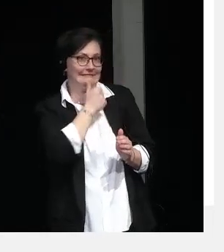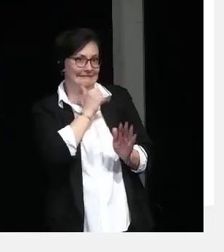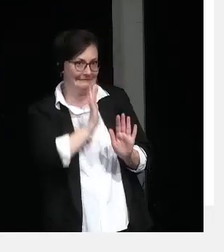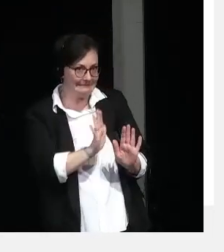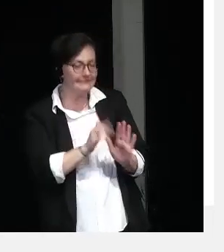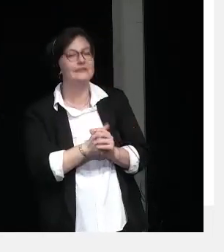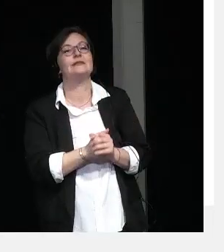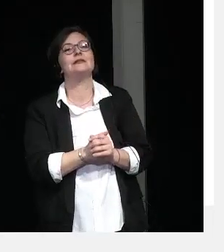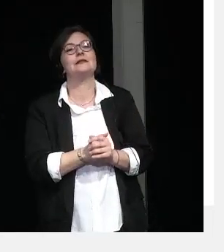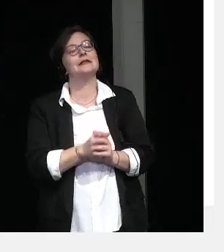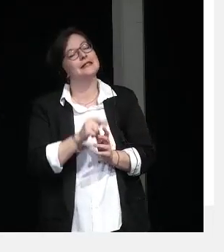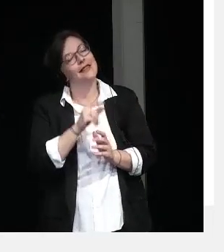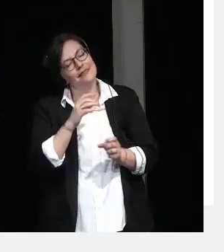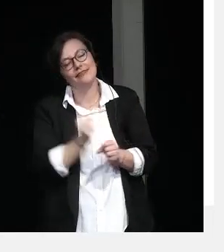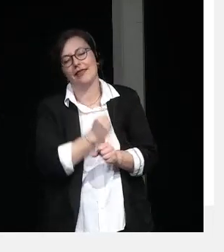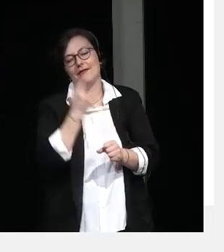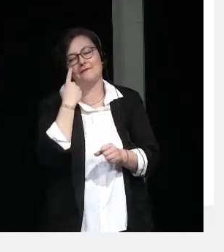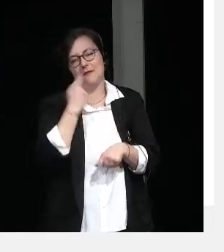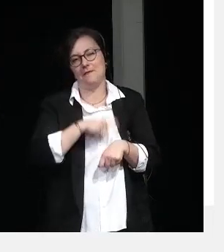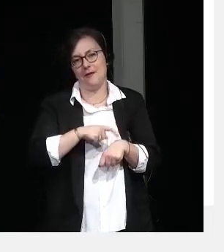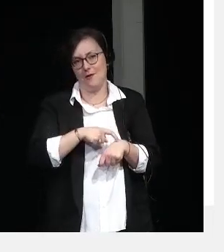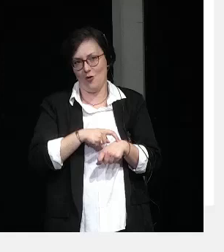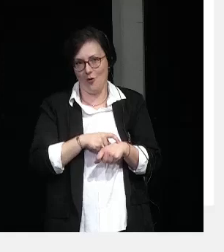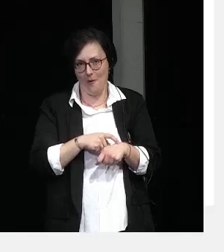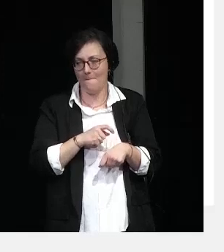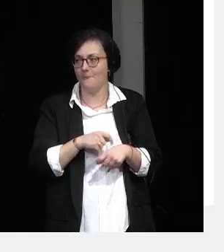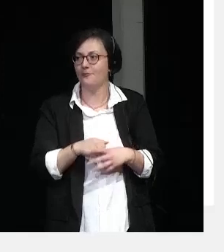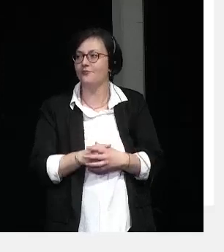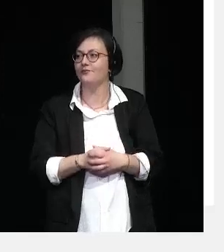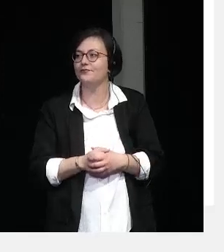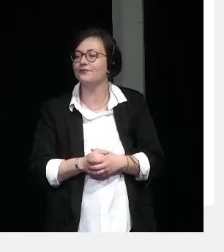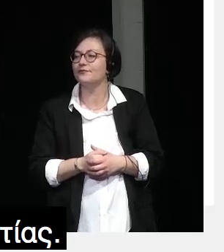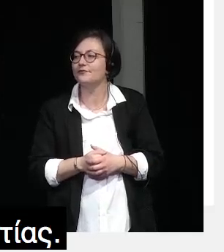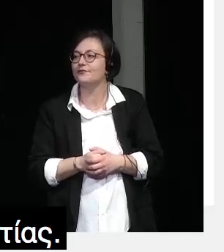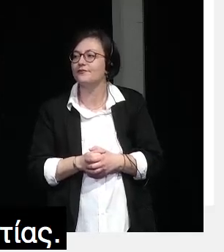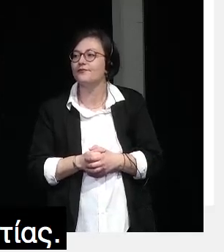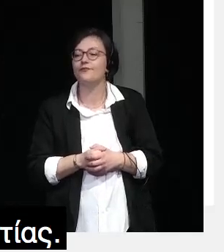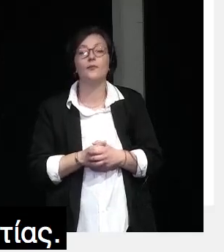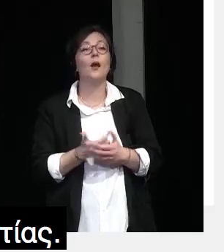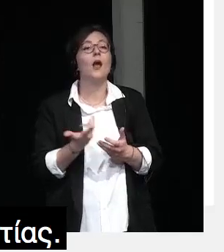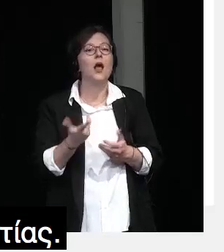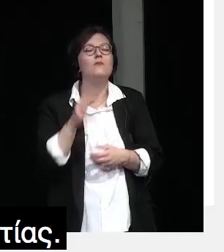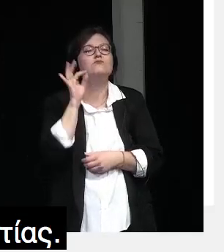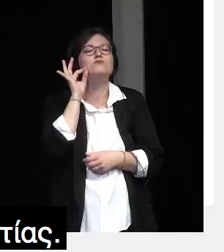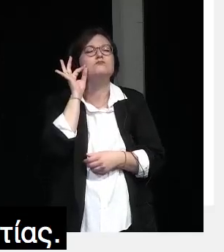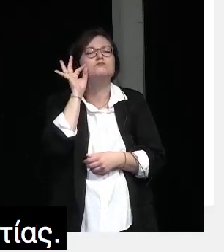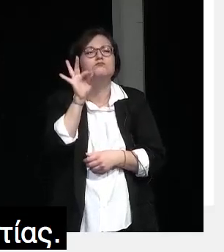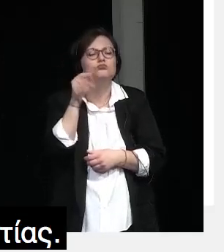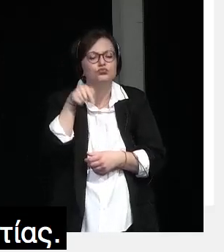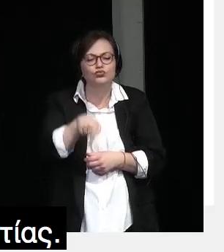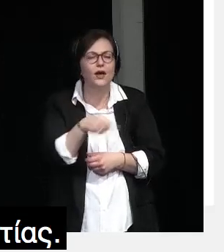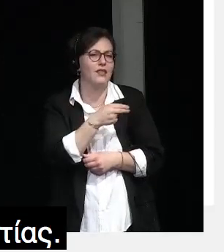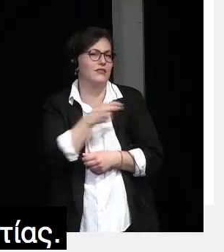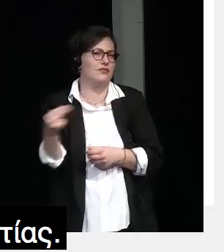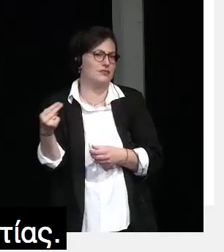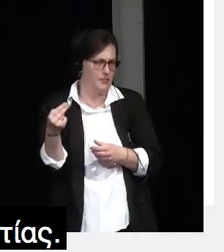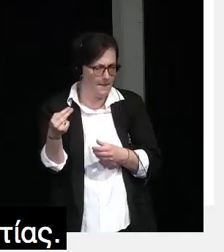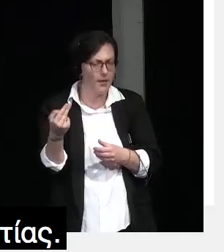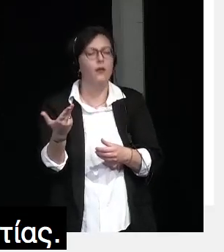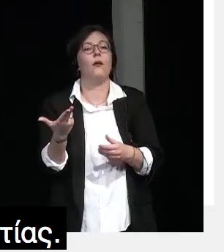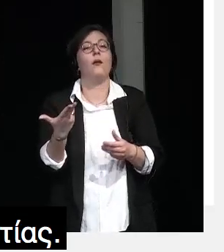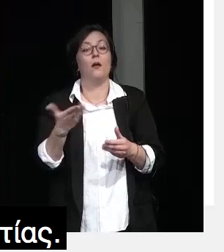Our issue, our topic is accessibility in action, which to me is the very